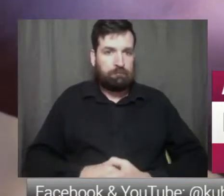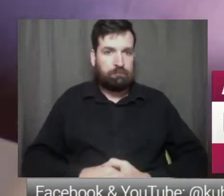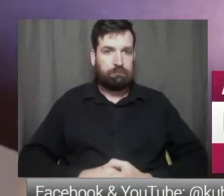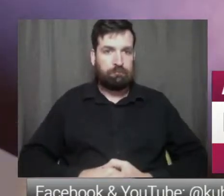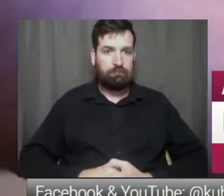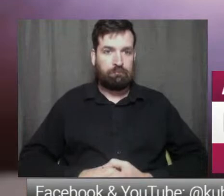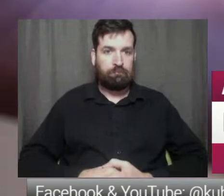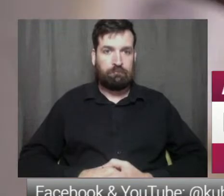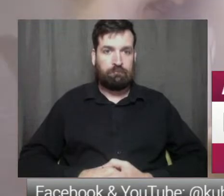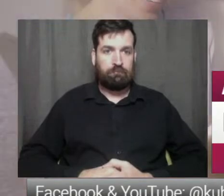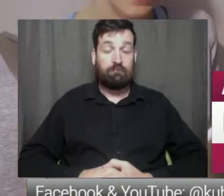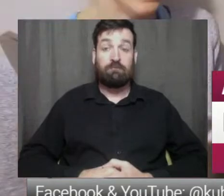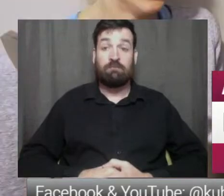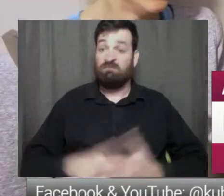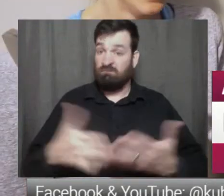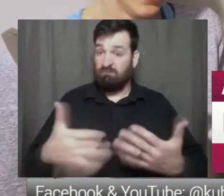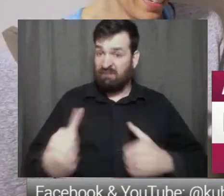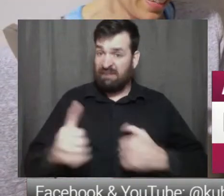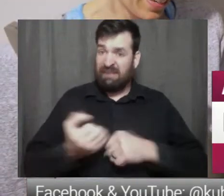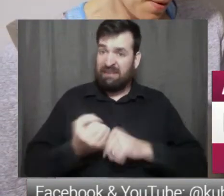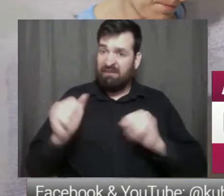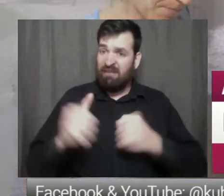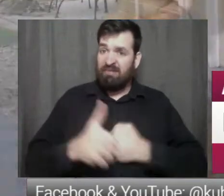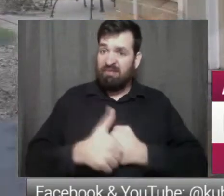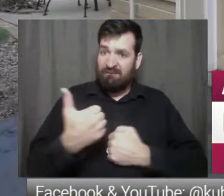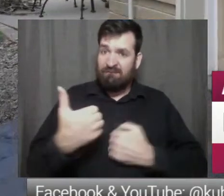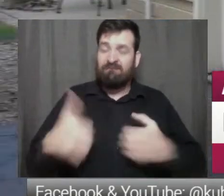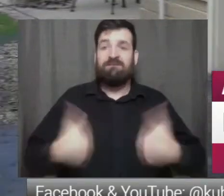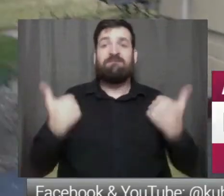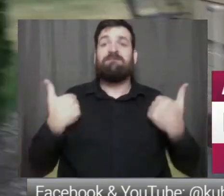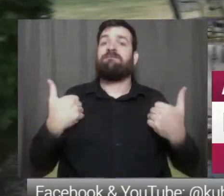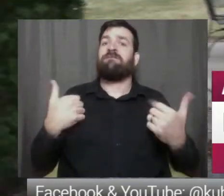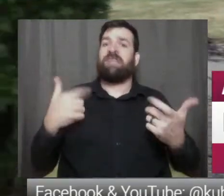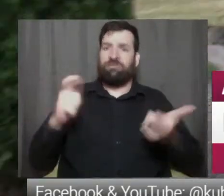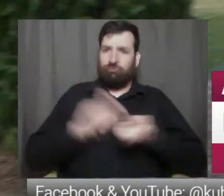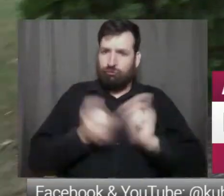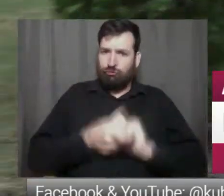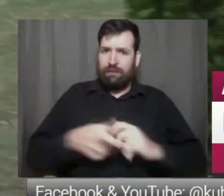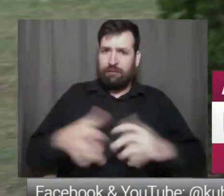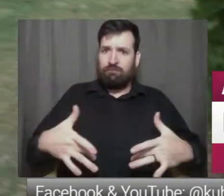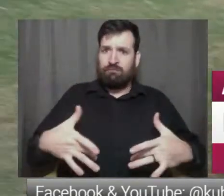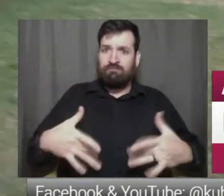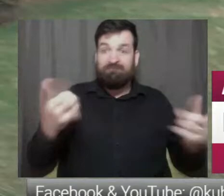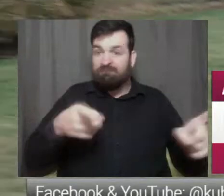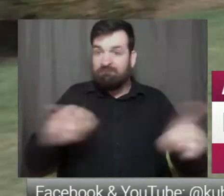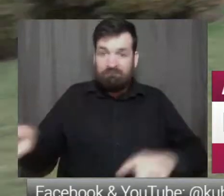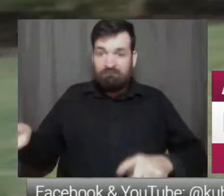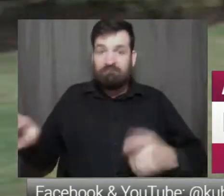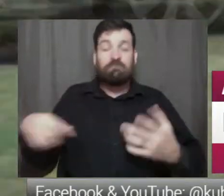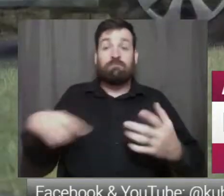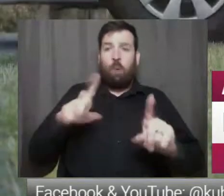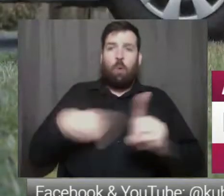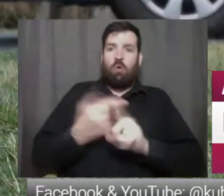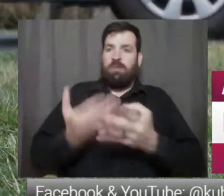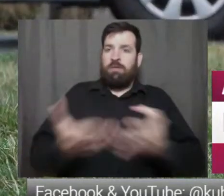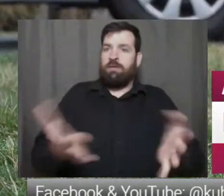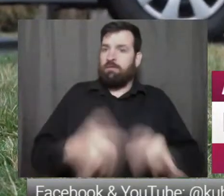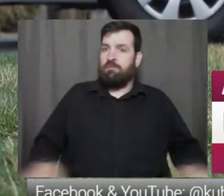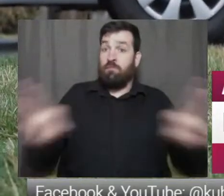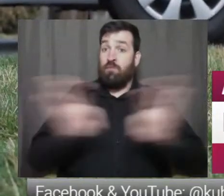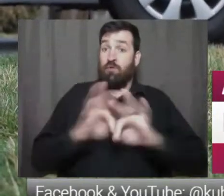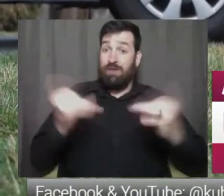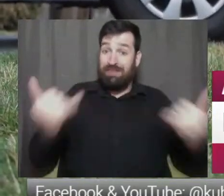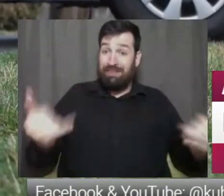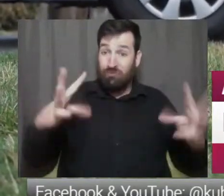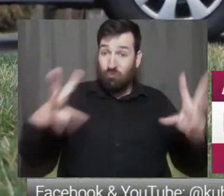A life-saving device, a life-changing event, reinforcing for Jeff that the only things that really matter in this whole world are right